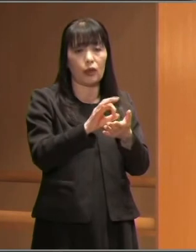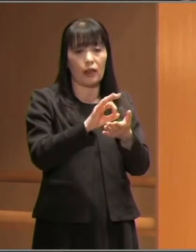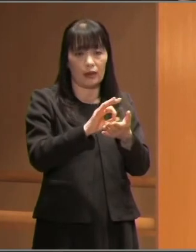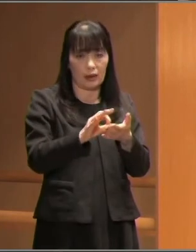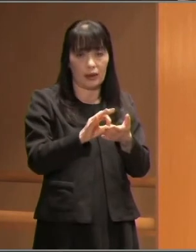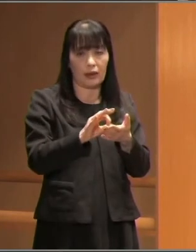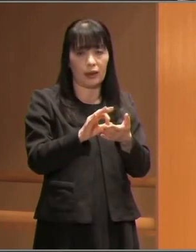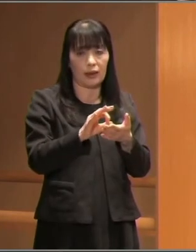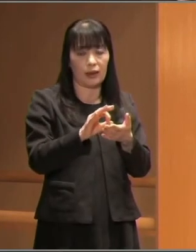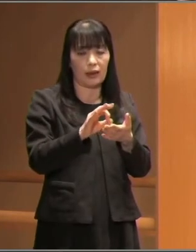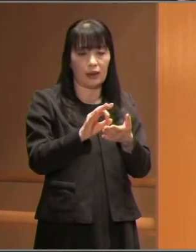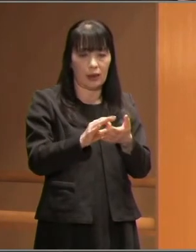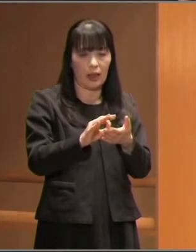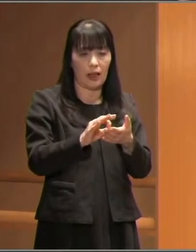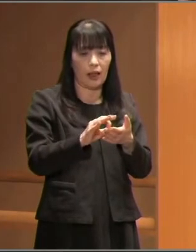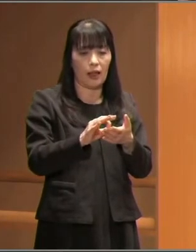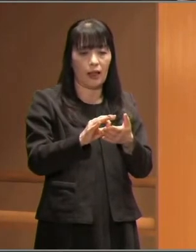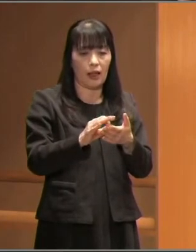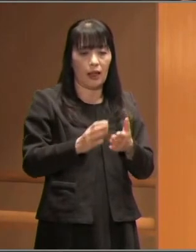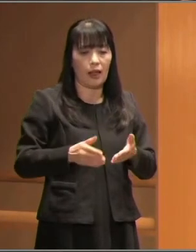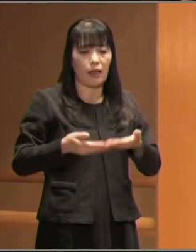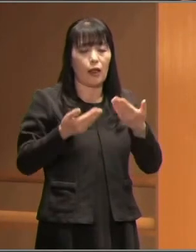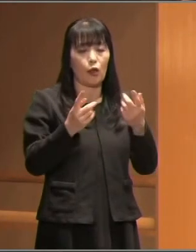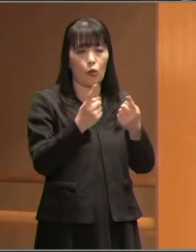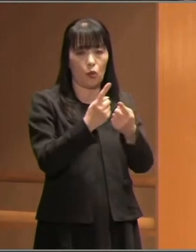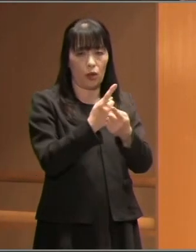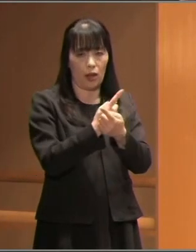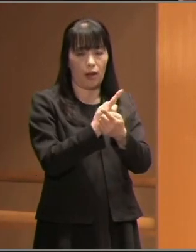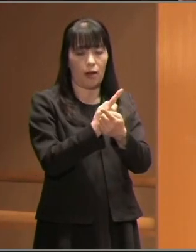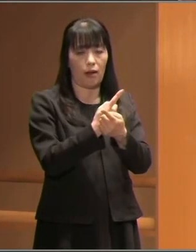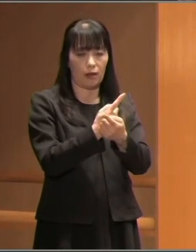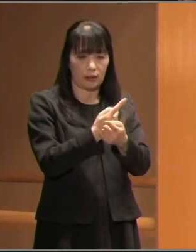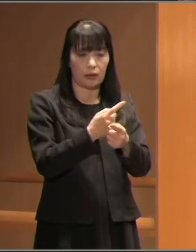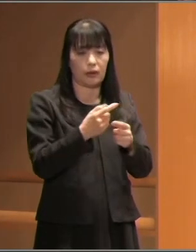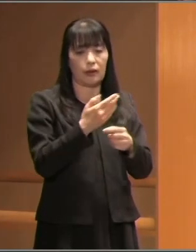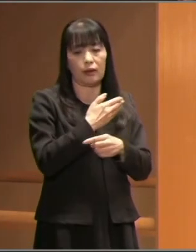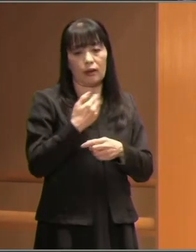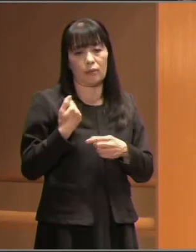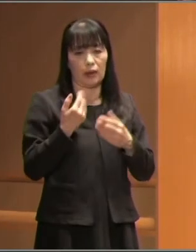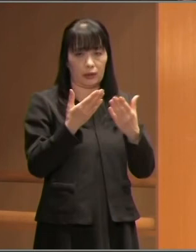And in total, this vehicle weight was reduced